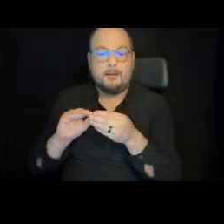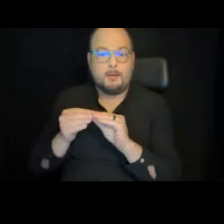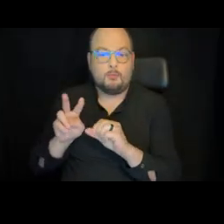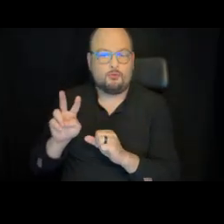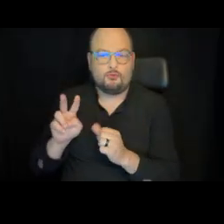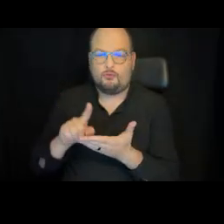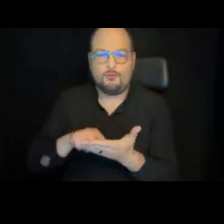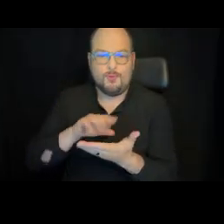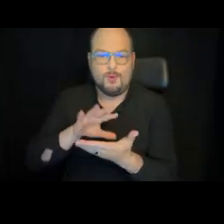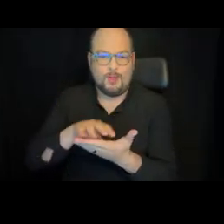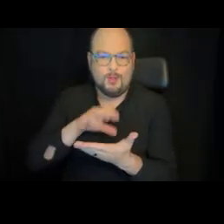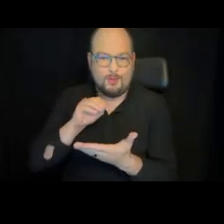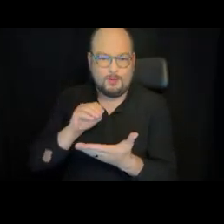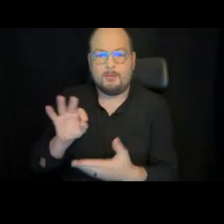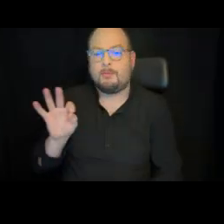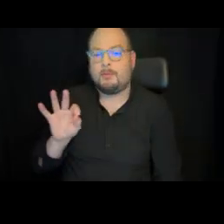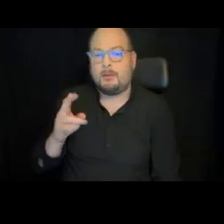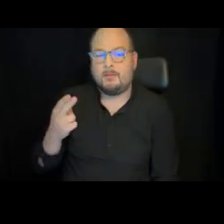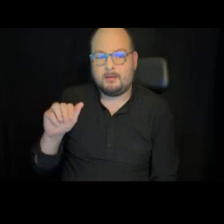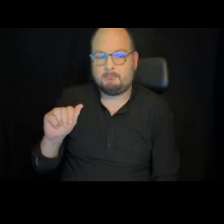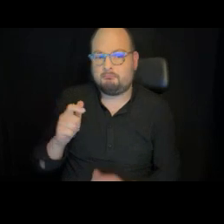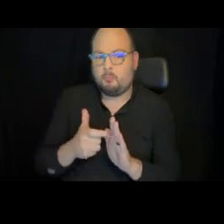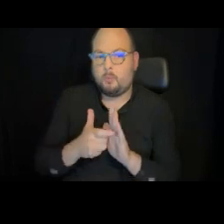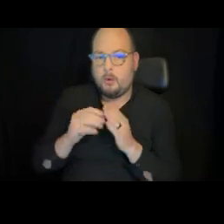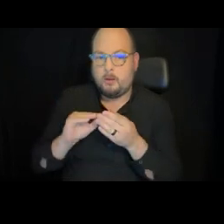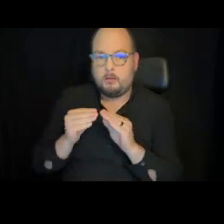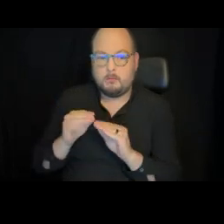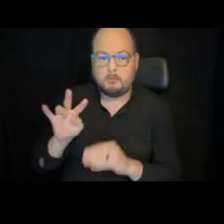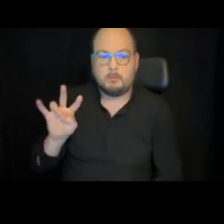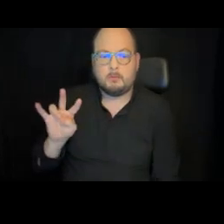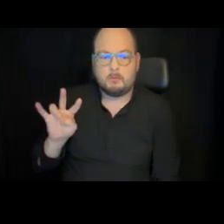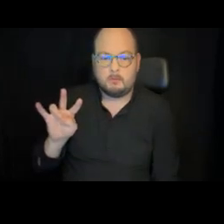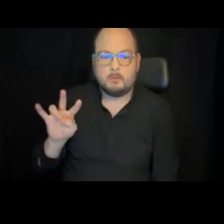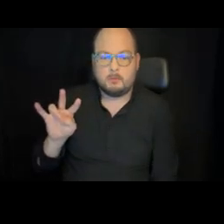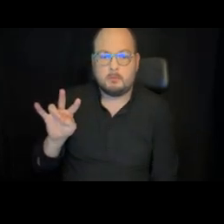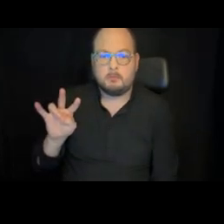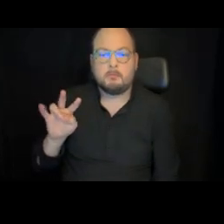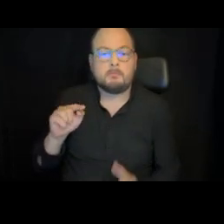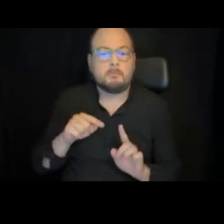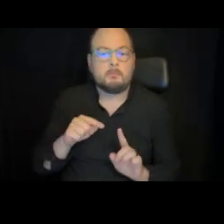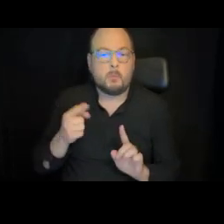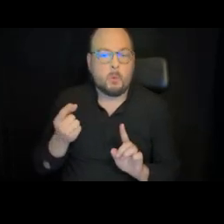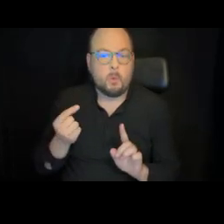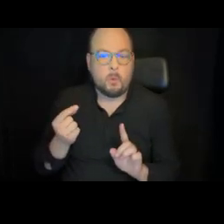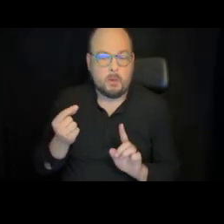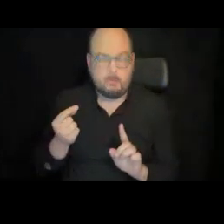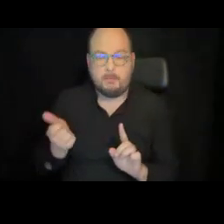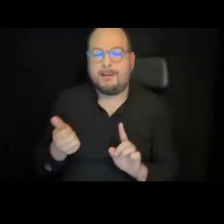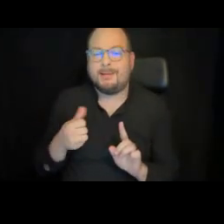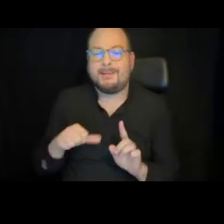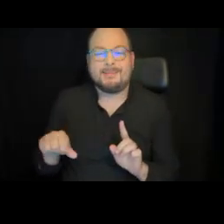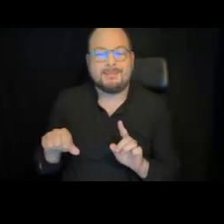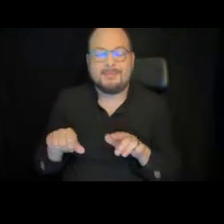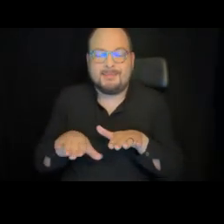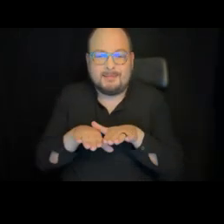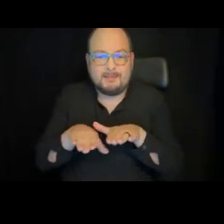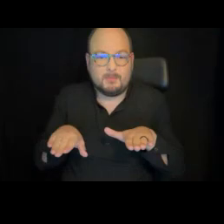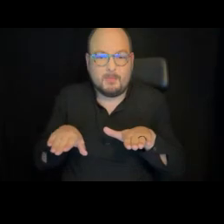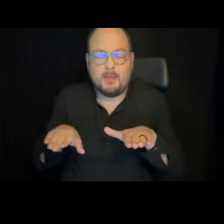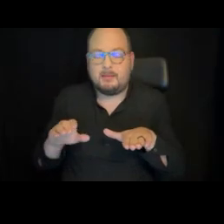FHA Requirement 7 specifies that a 30 by 48-inch clear floor space,